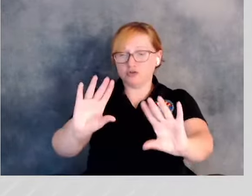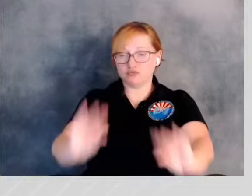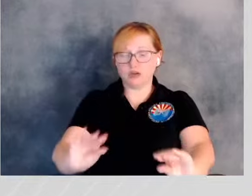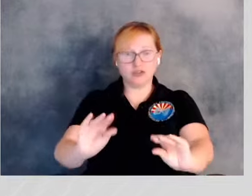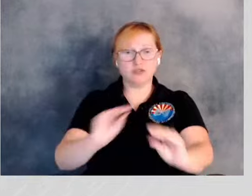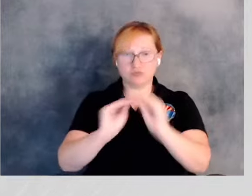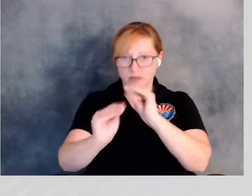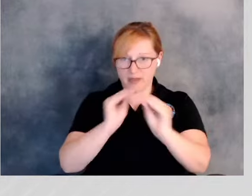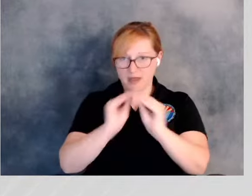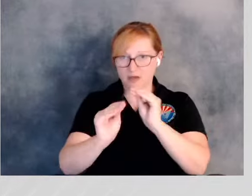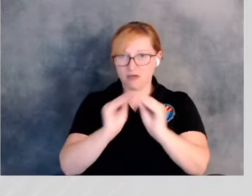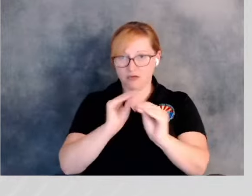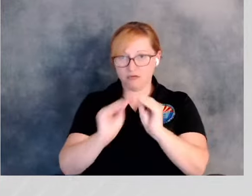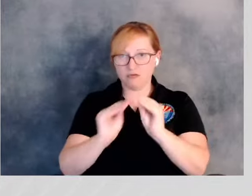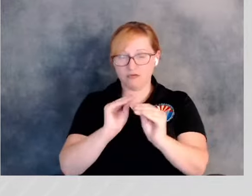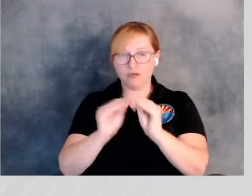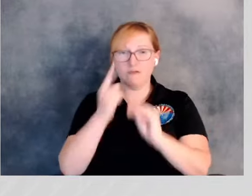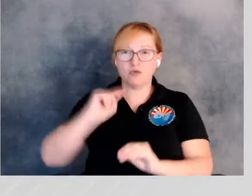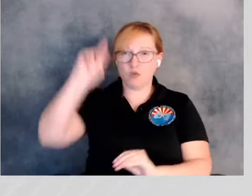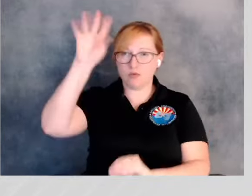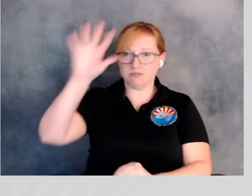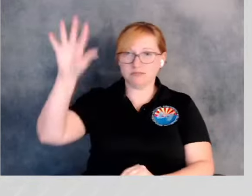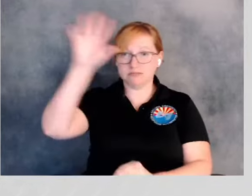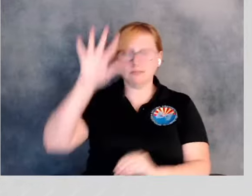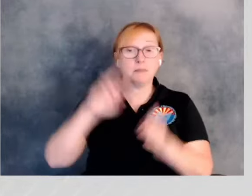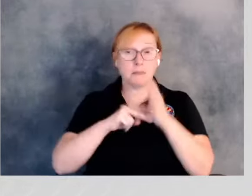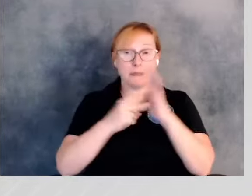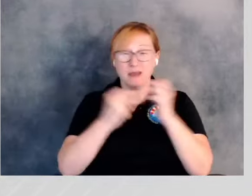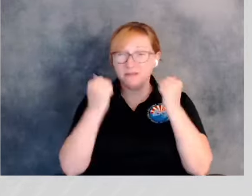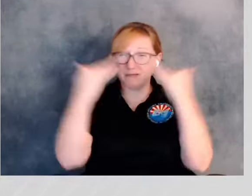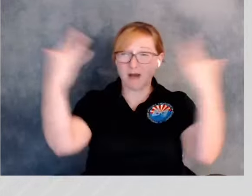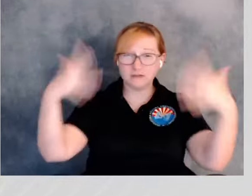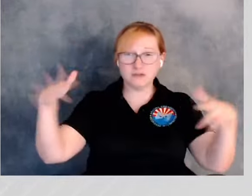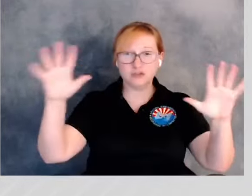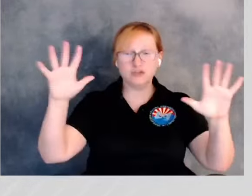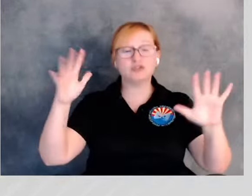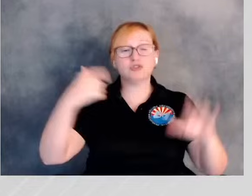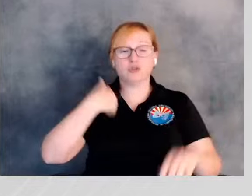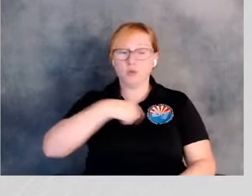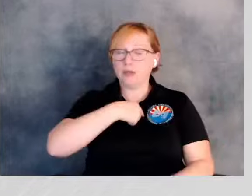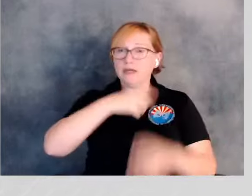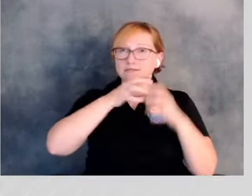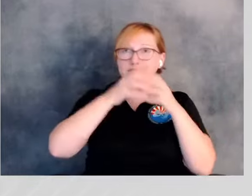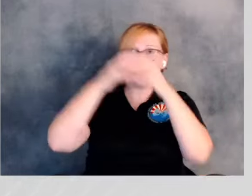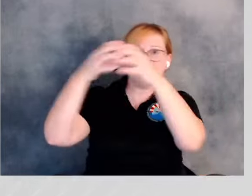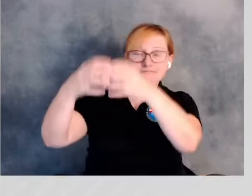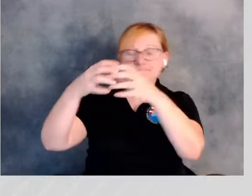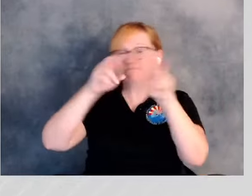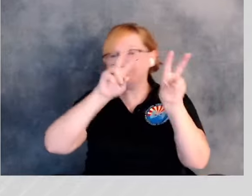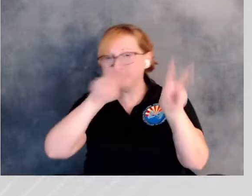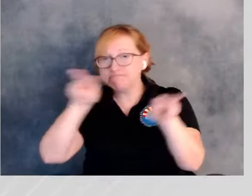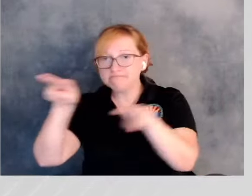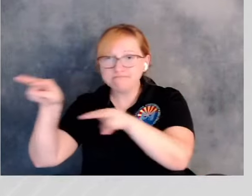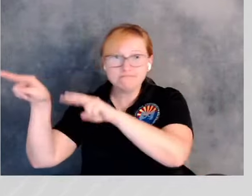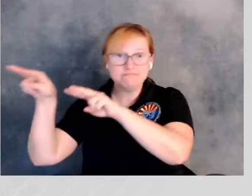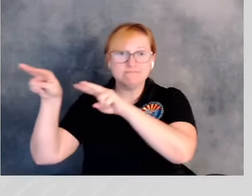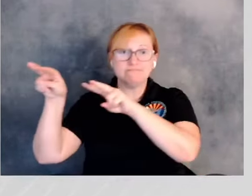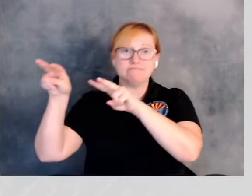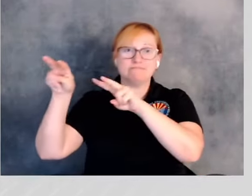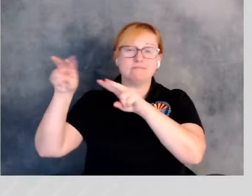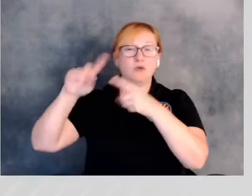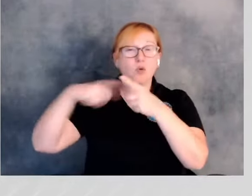what that means is we go out after the fire. We've been engaged for about 2 weeks. As areas of the fire start to